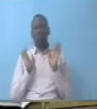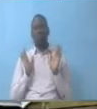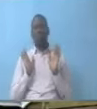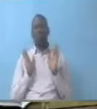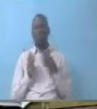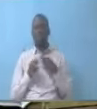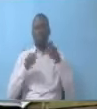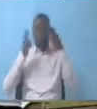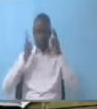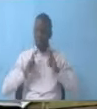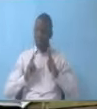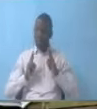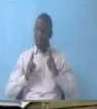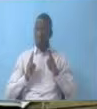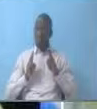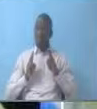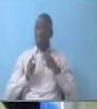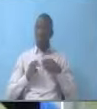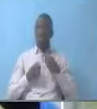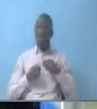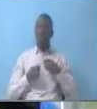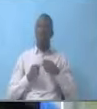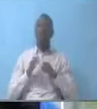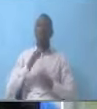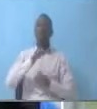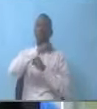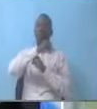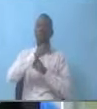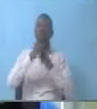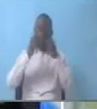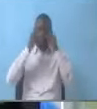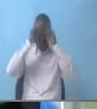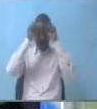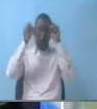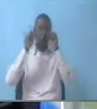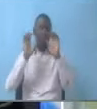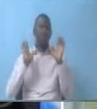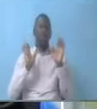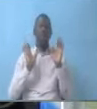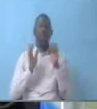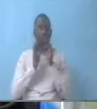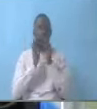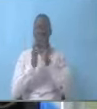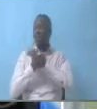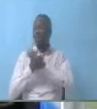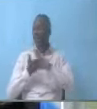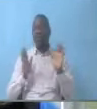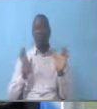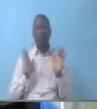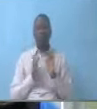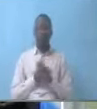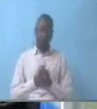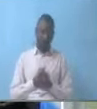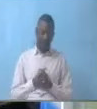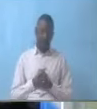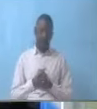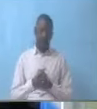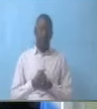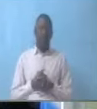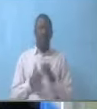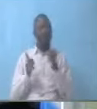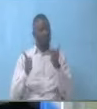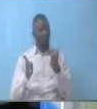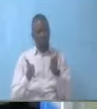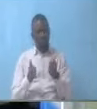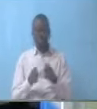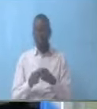doxal. Indeed. That was quite honorable behavior. That is the highest ethical standards